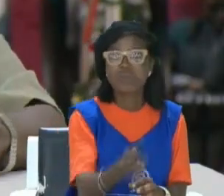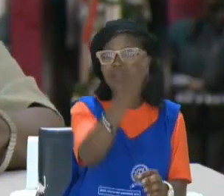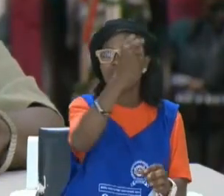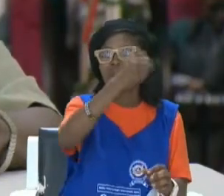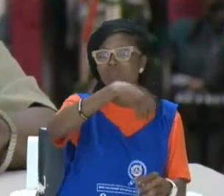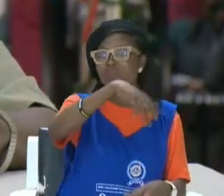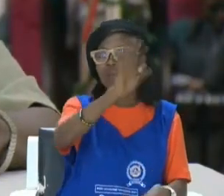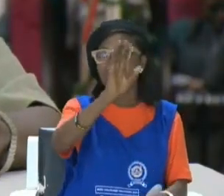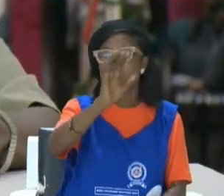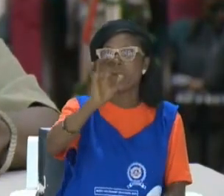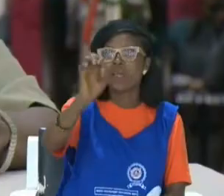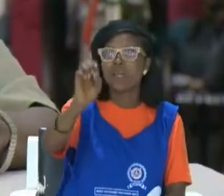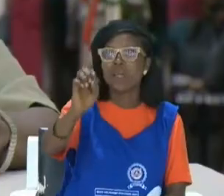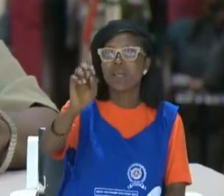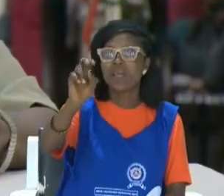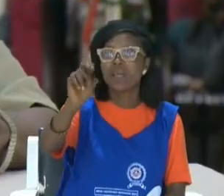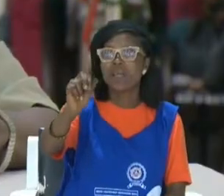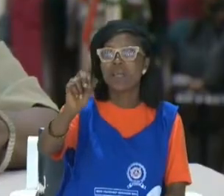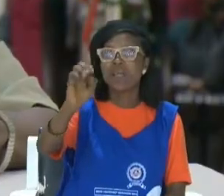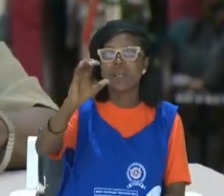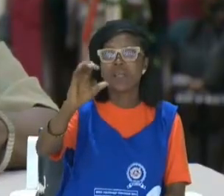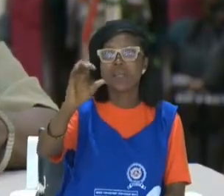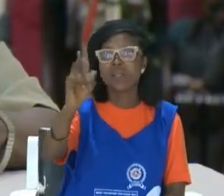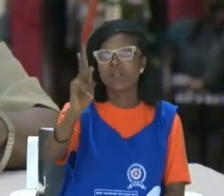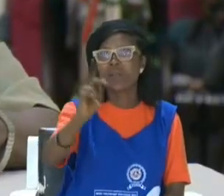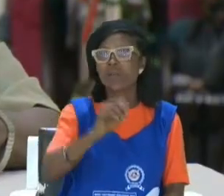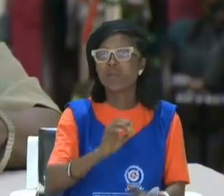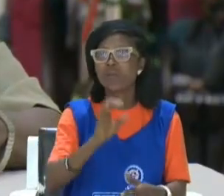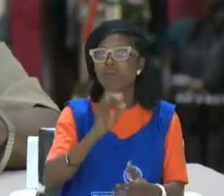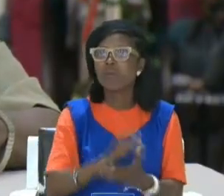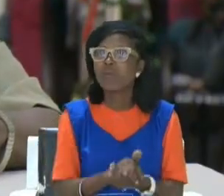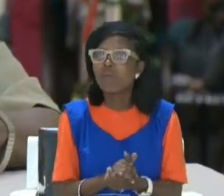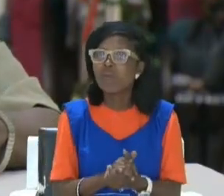That's another fellow who cheated death.